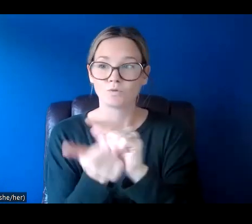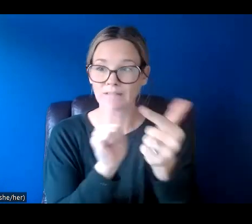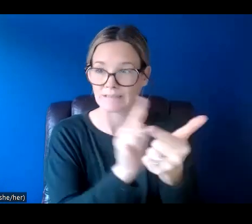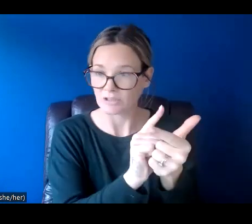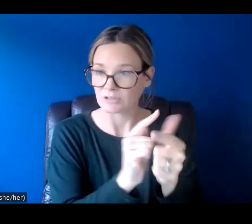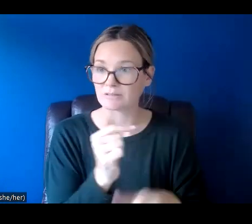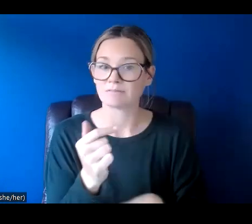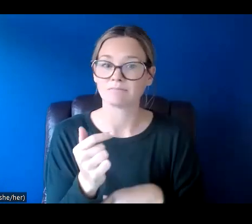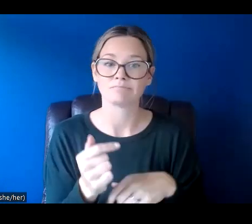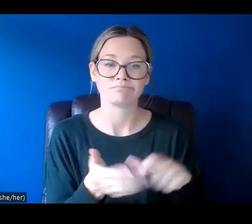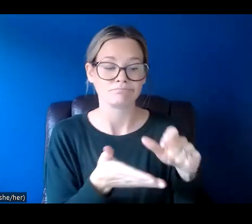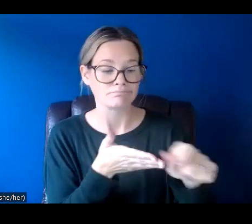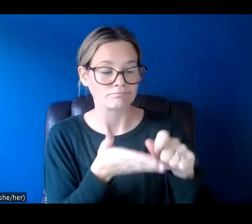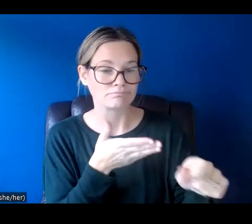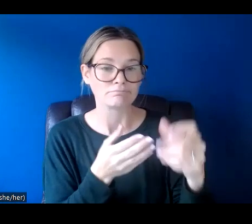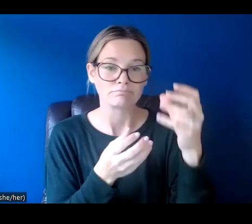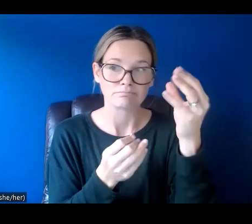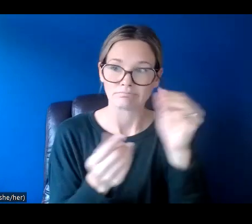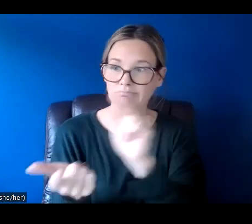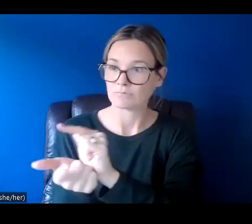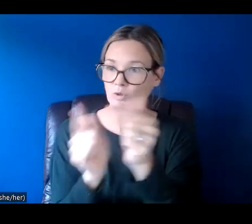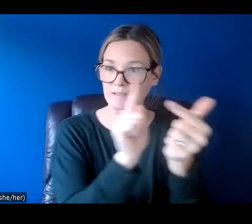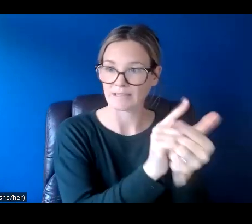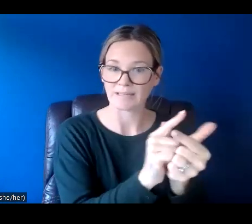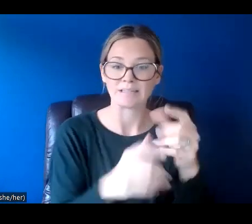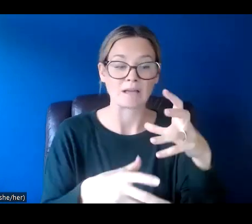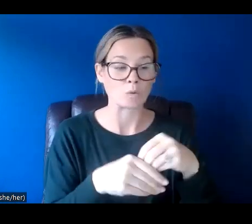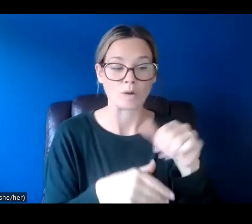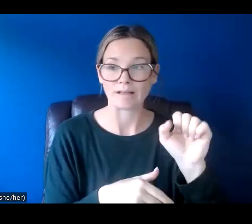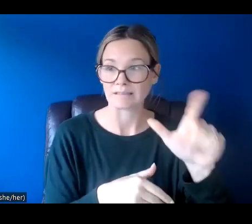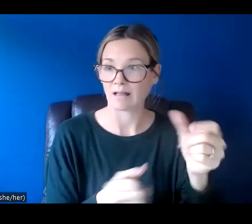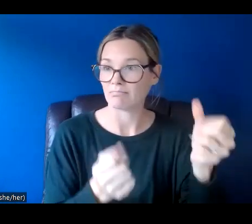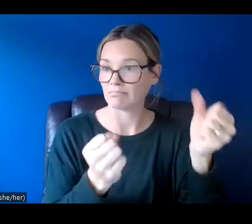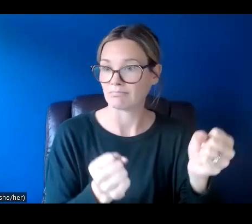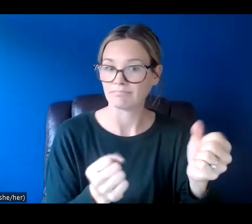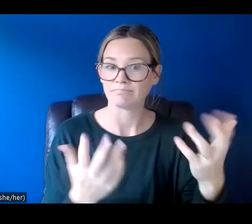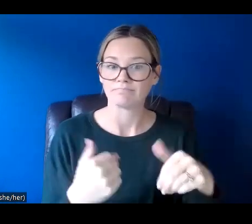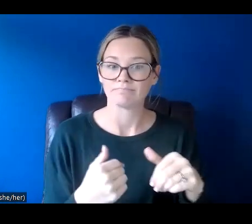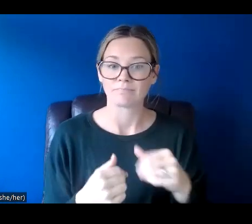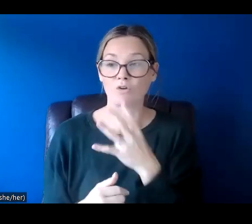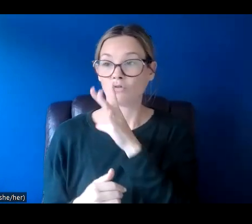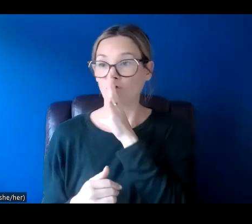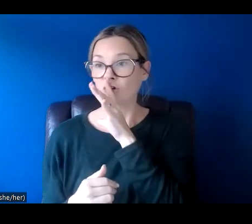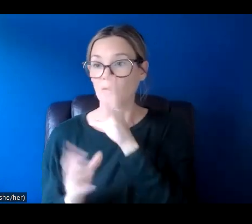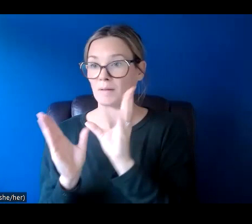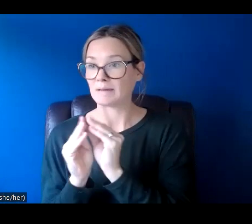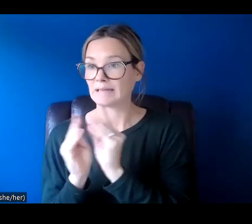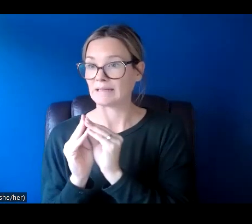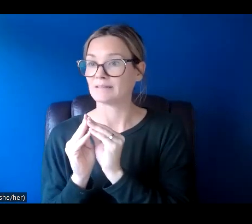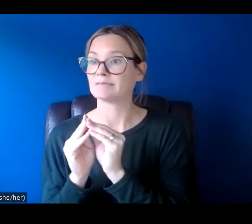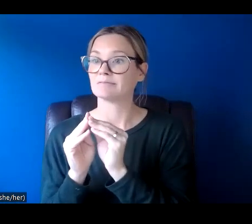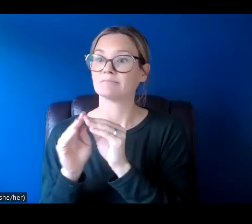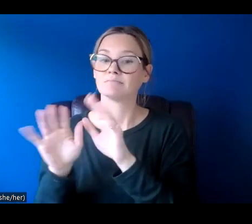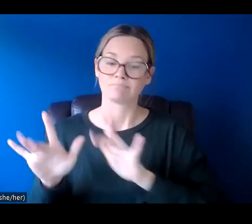so written materials into other languages, including ASL, transcription of verbal meetings or audio and video